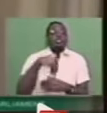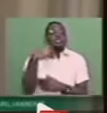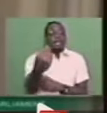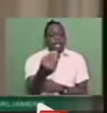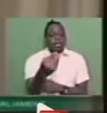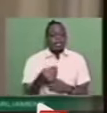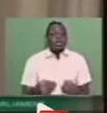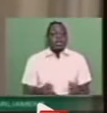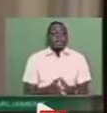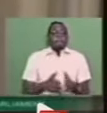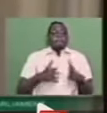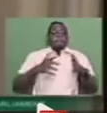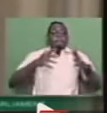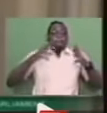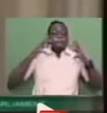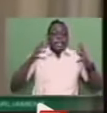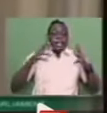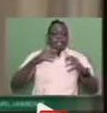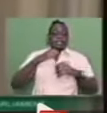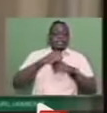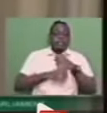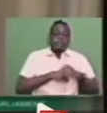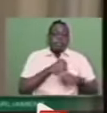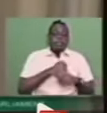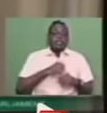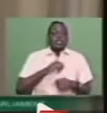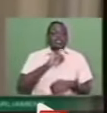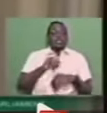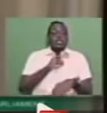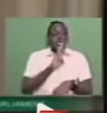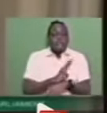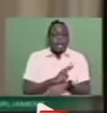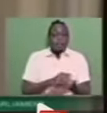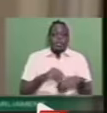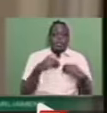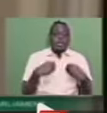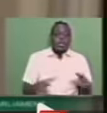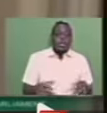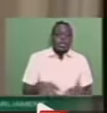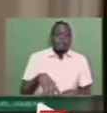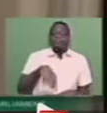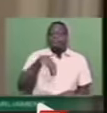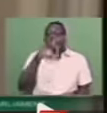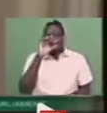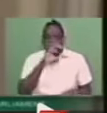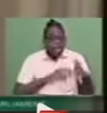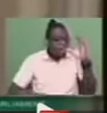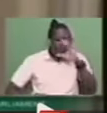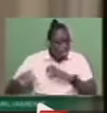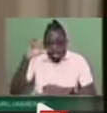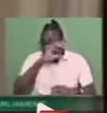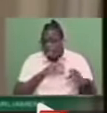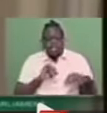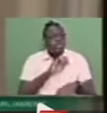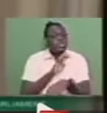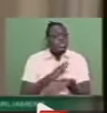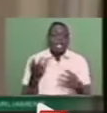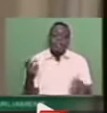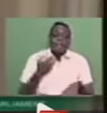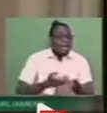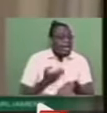Many have lost their jobs, are struggling to find work. On Monday, I said Trinidad and Tobago is facing a twindemic. One